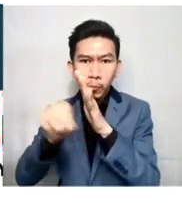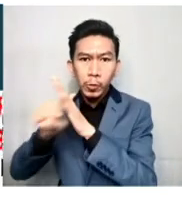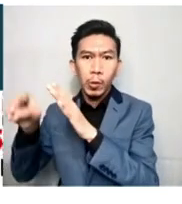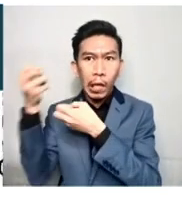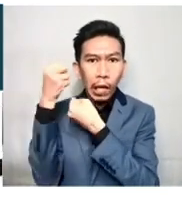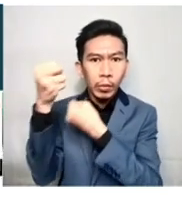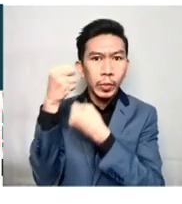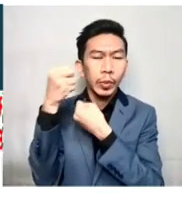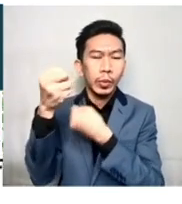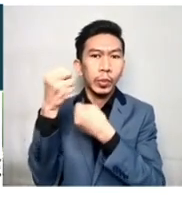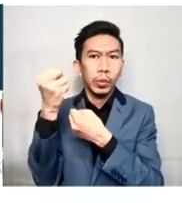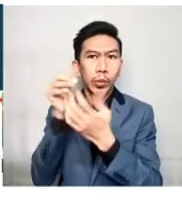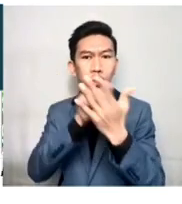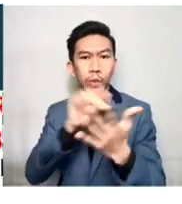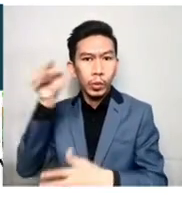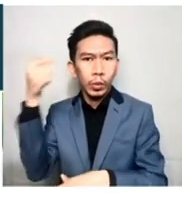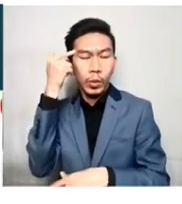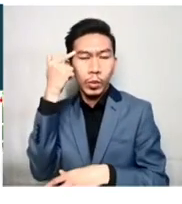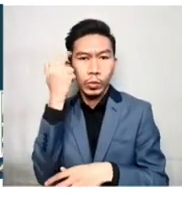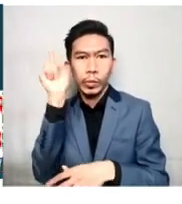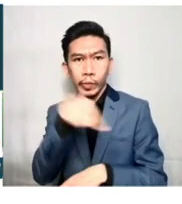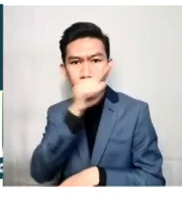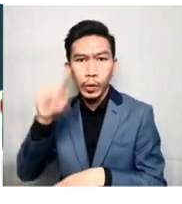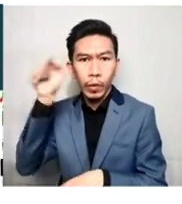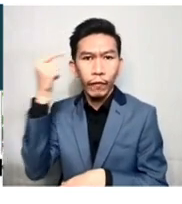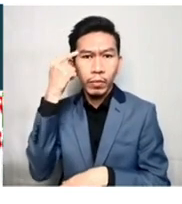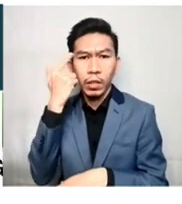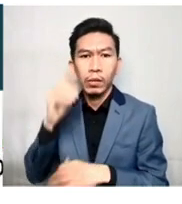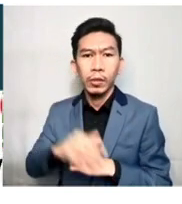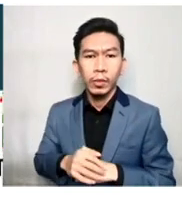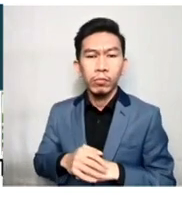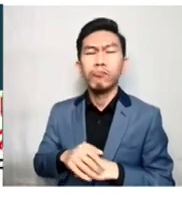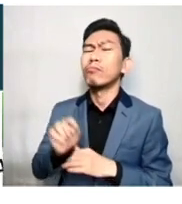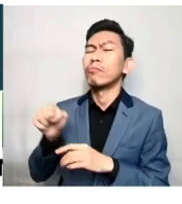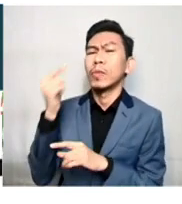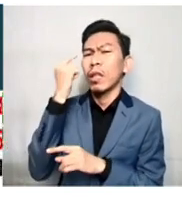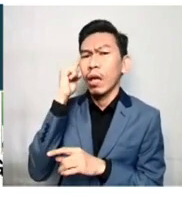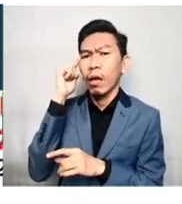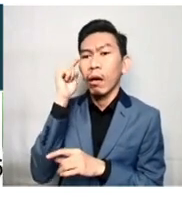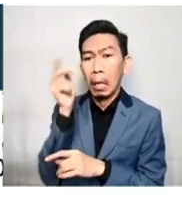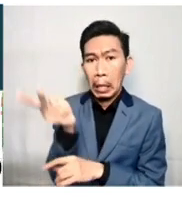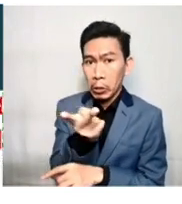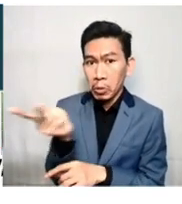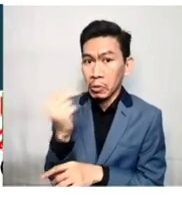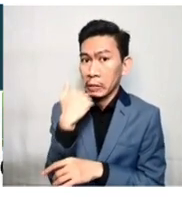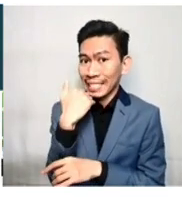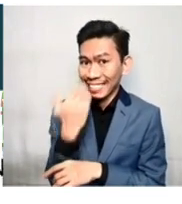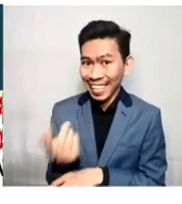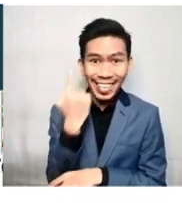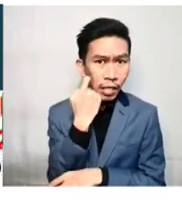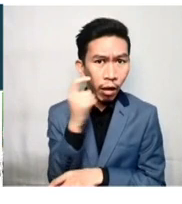rights defenders, dissenters, and government critics. What makes you think that these two deaths that you just spoke about are part of